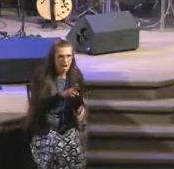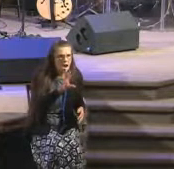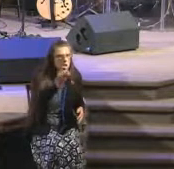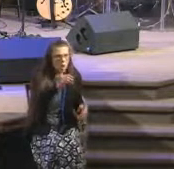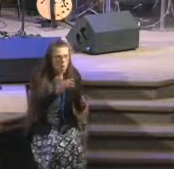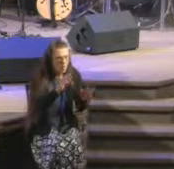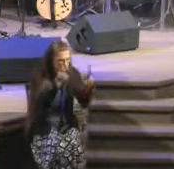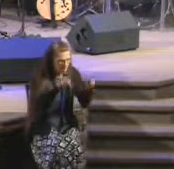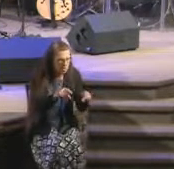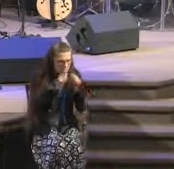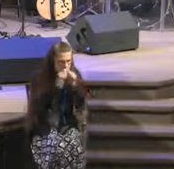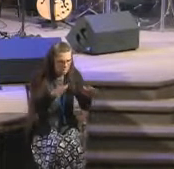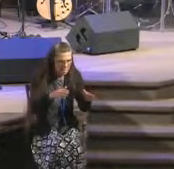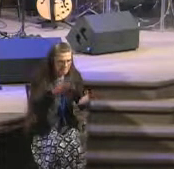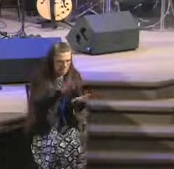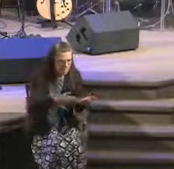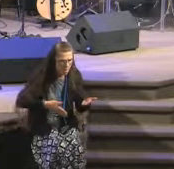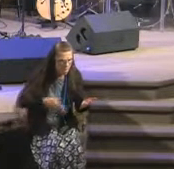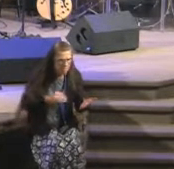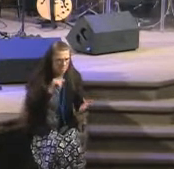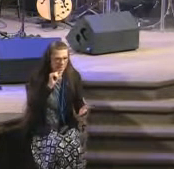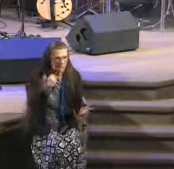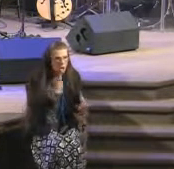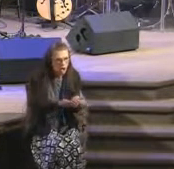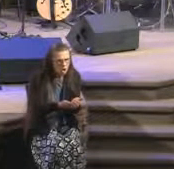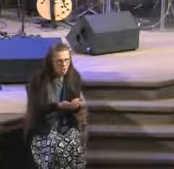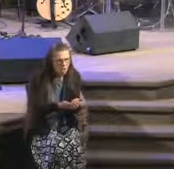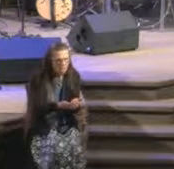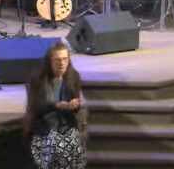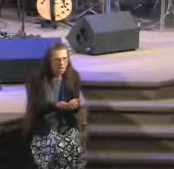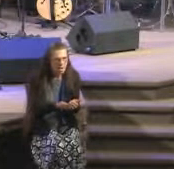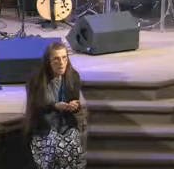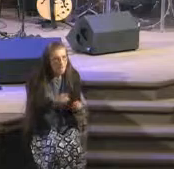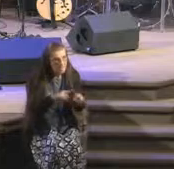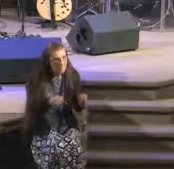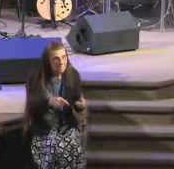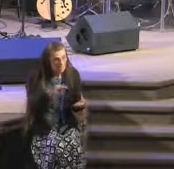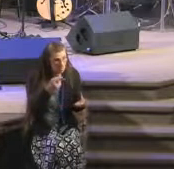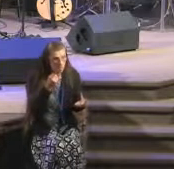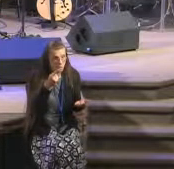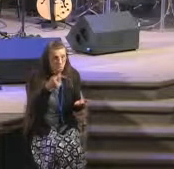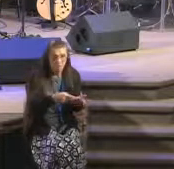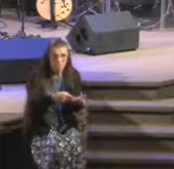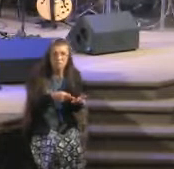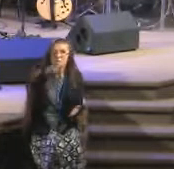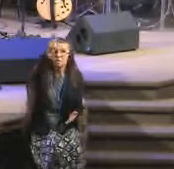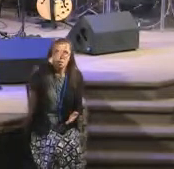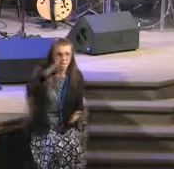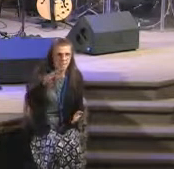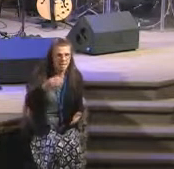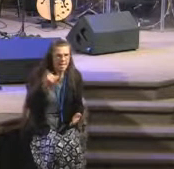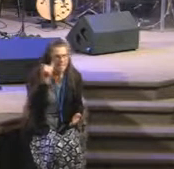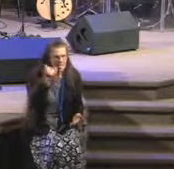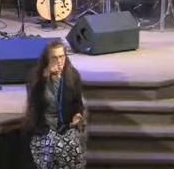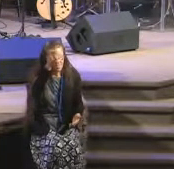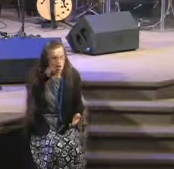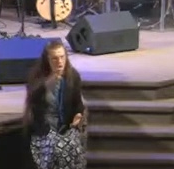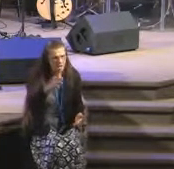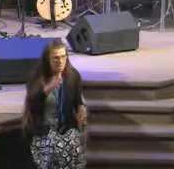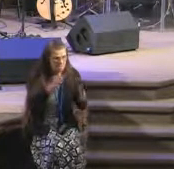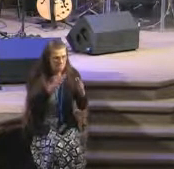to be a part of something that's unhealthy, but especially God. If God's house is